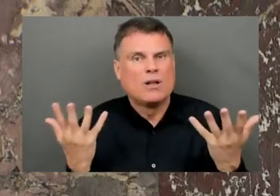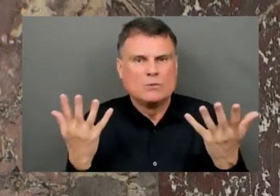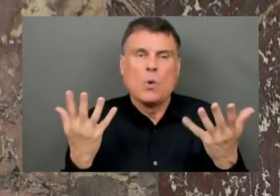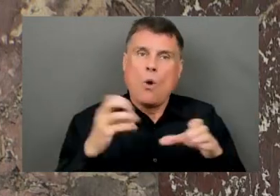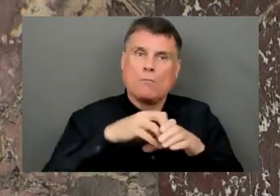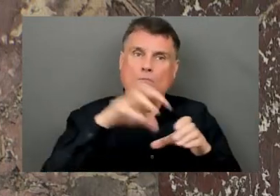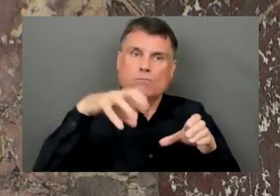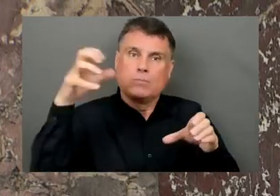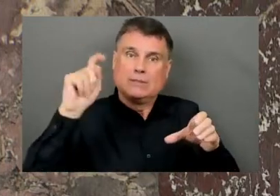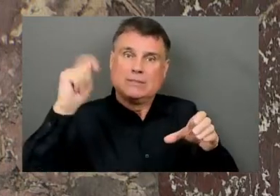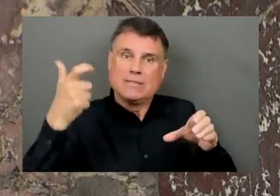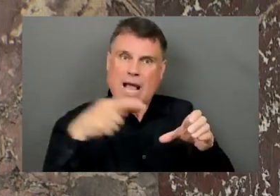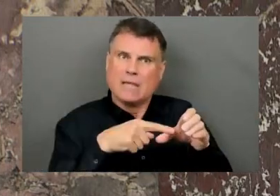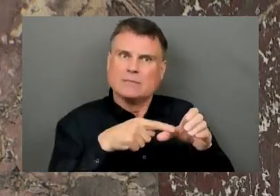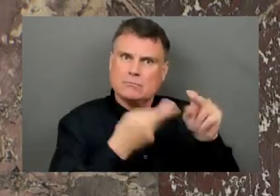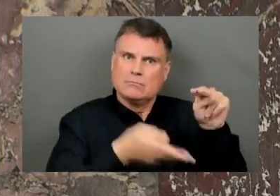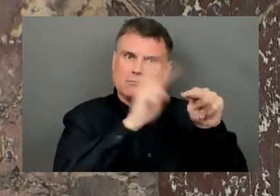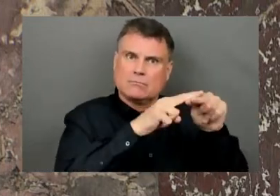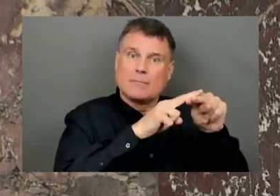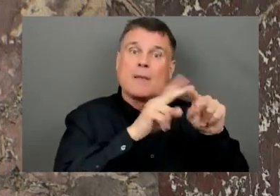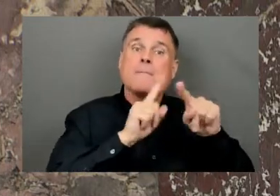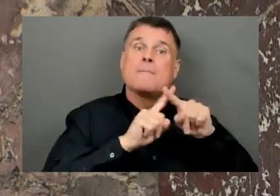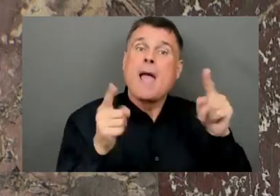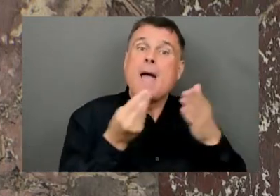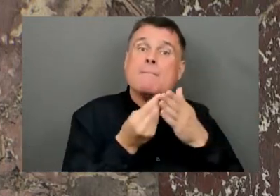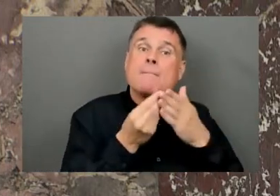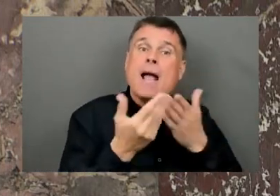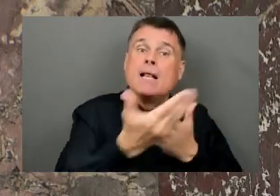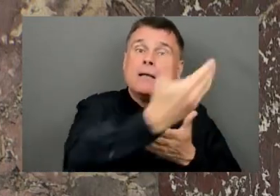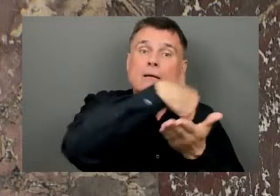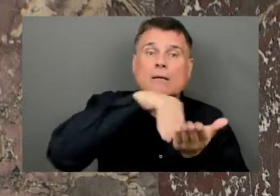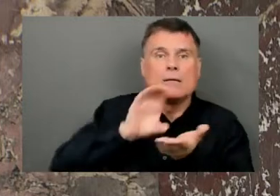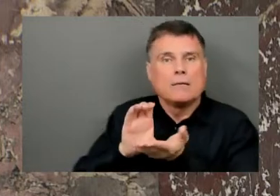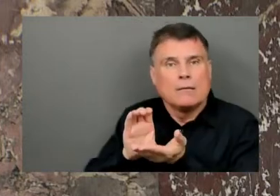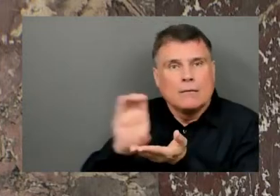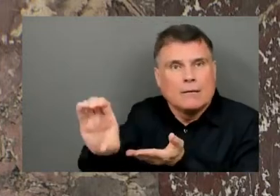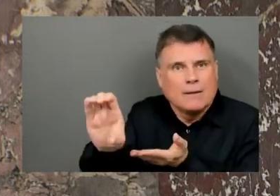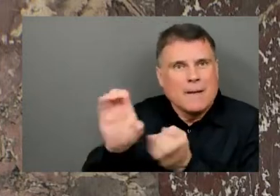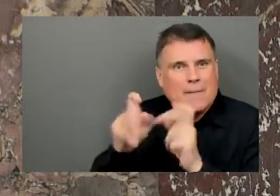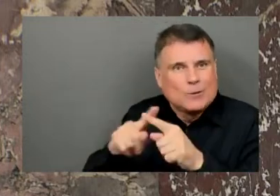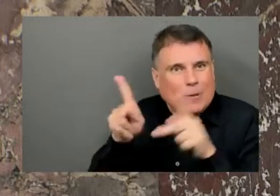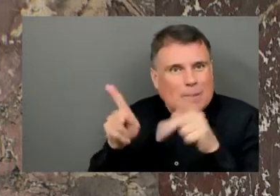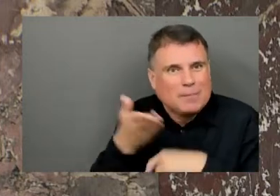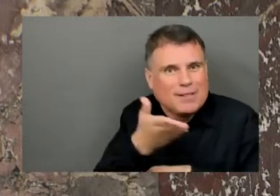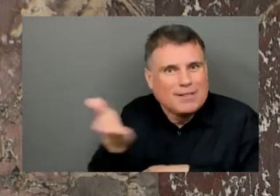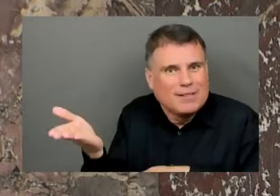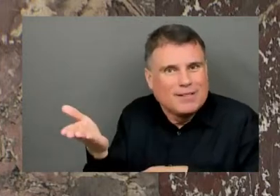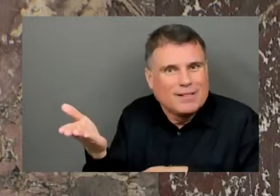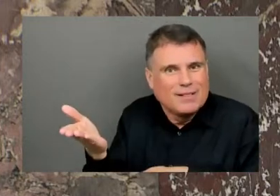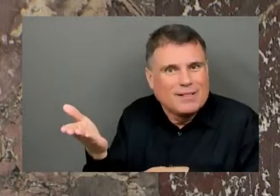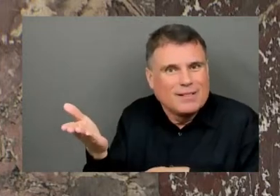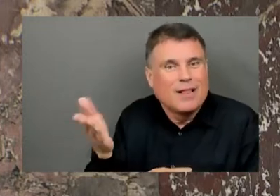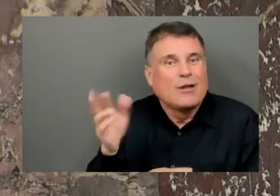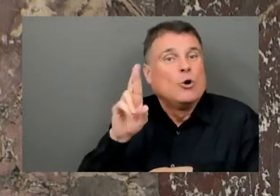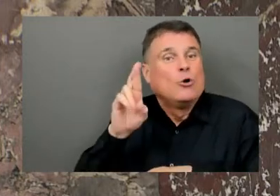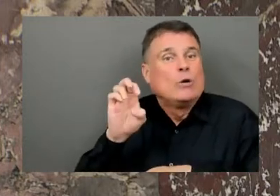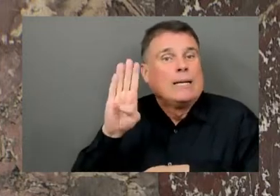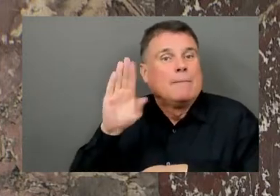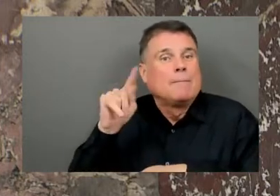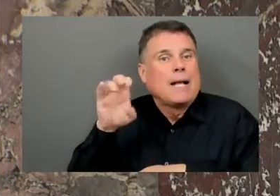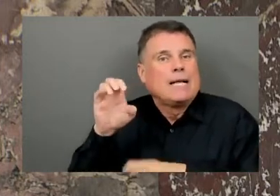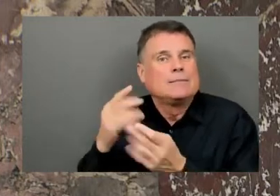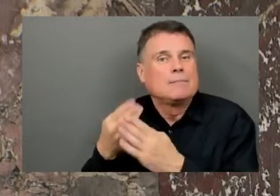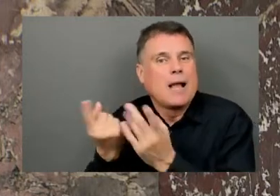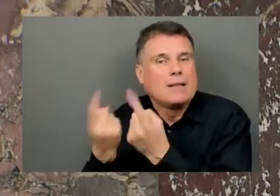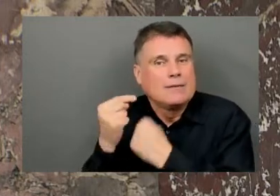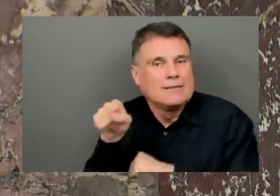British Columbians to support them with affordability. But the member herself said to News 1130, quote, I think people do want to see environmental leadership in the